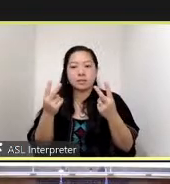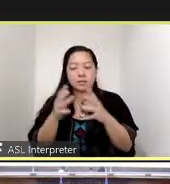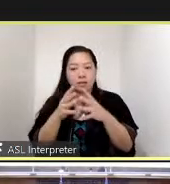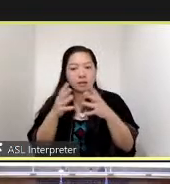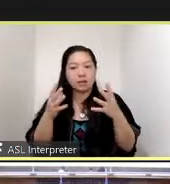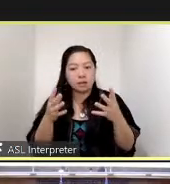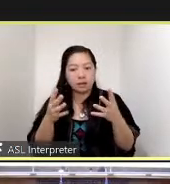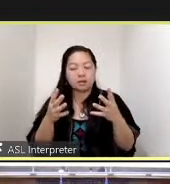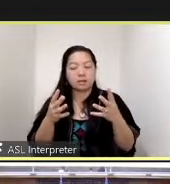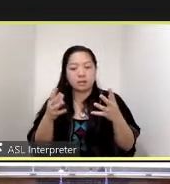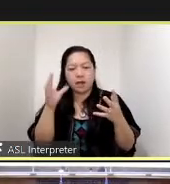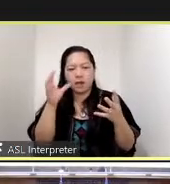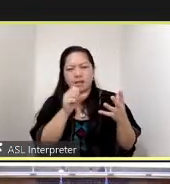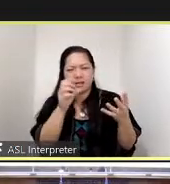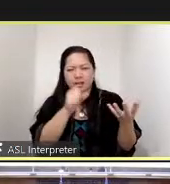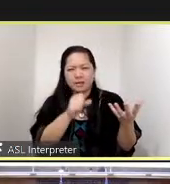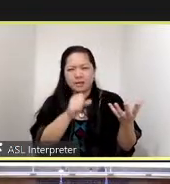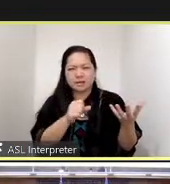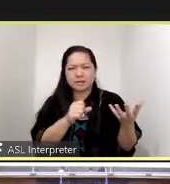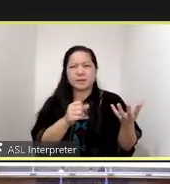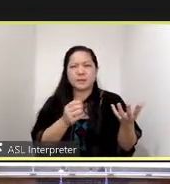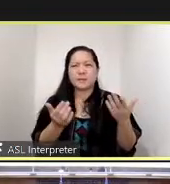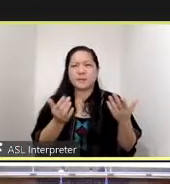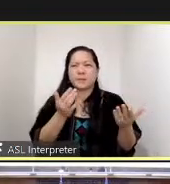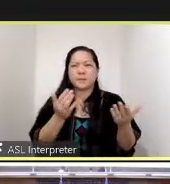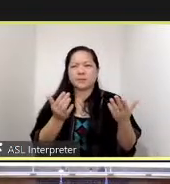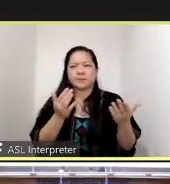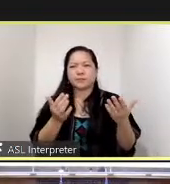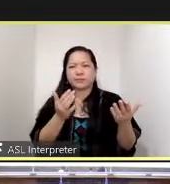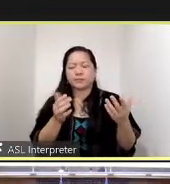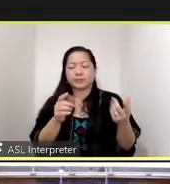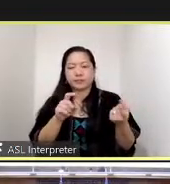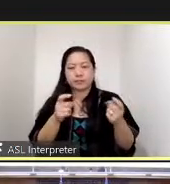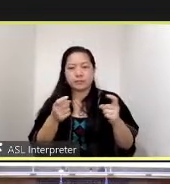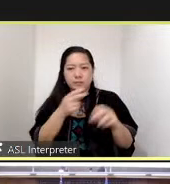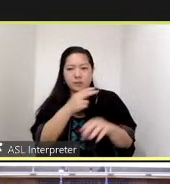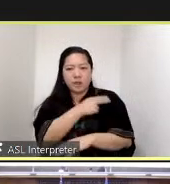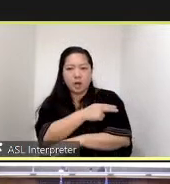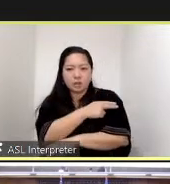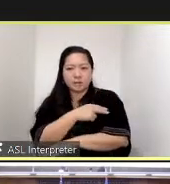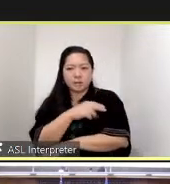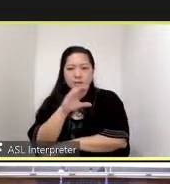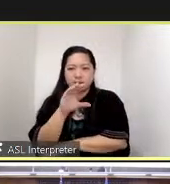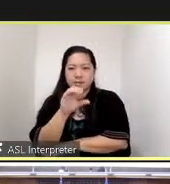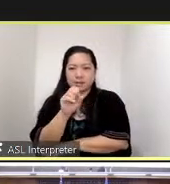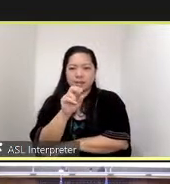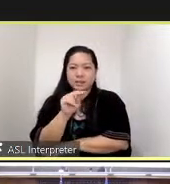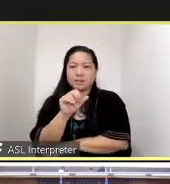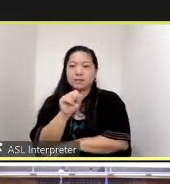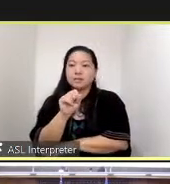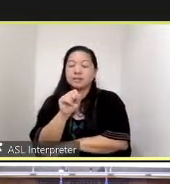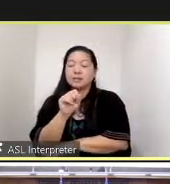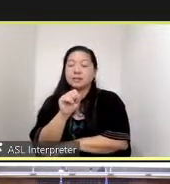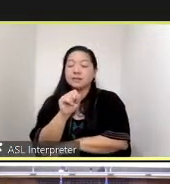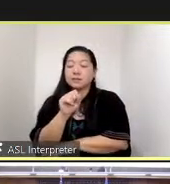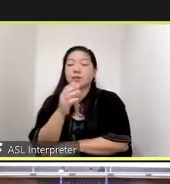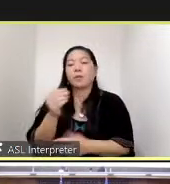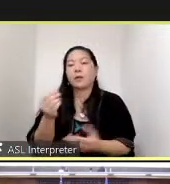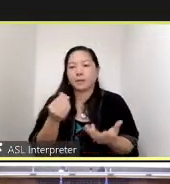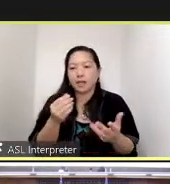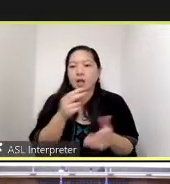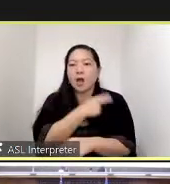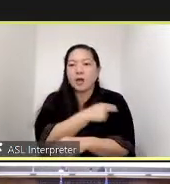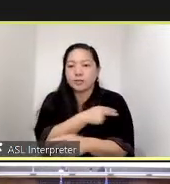I guess you could call it a converging hospital census. So it really looks like at the end of this graph, we're